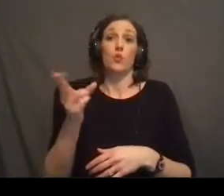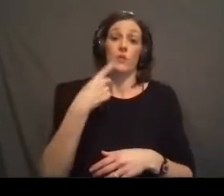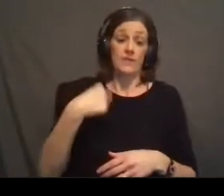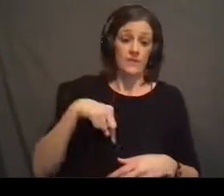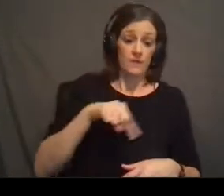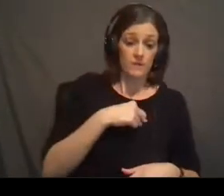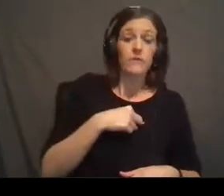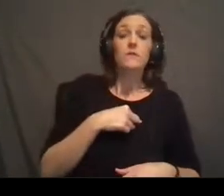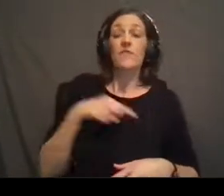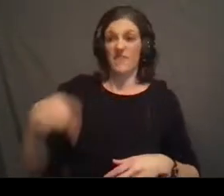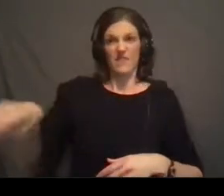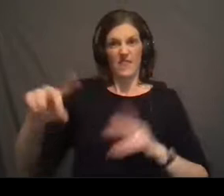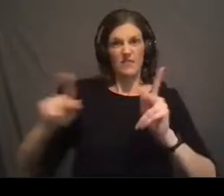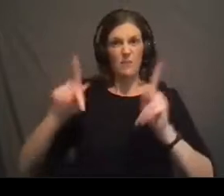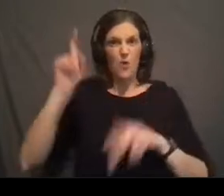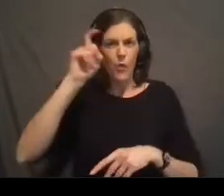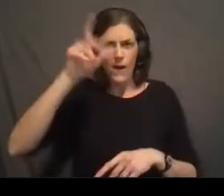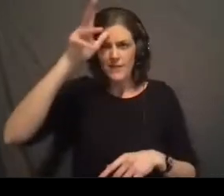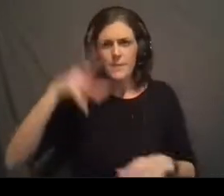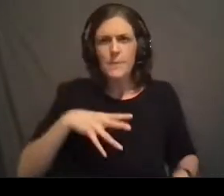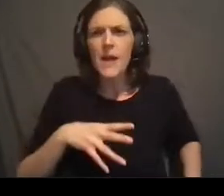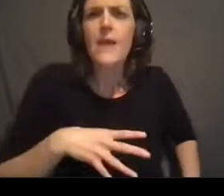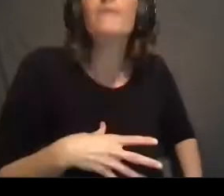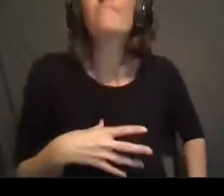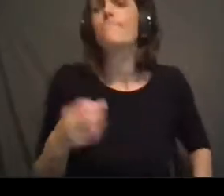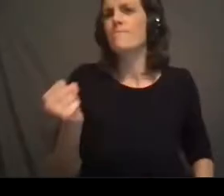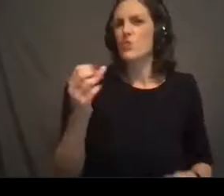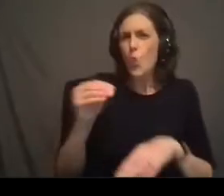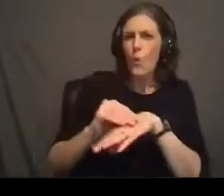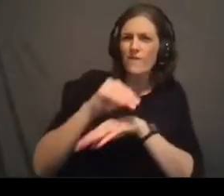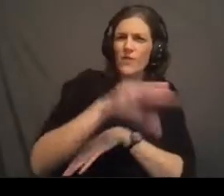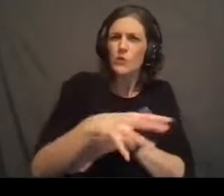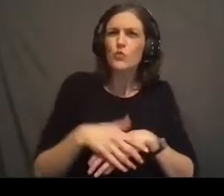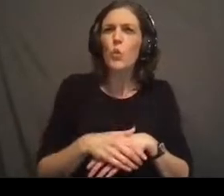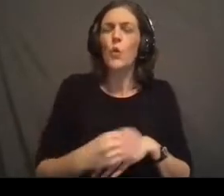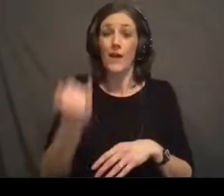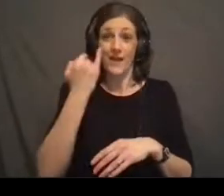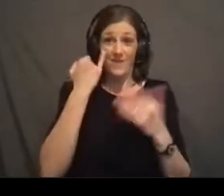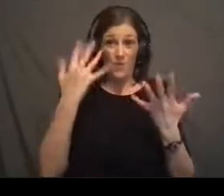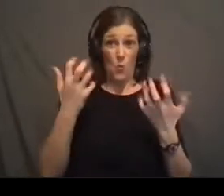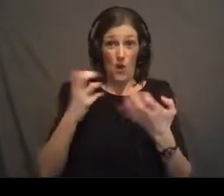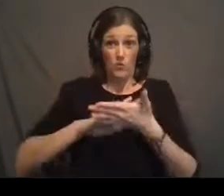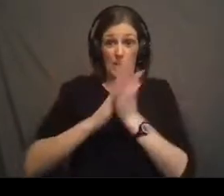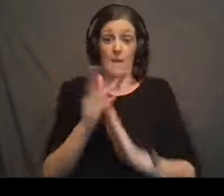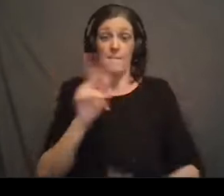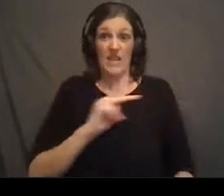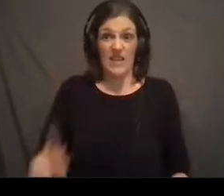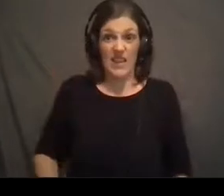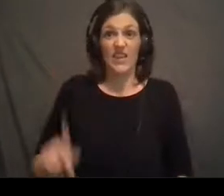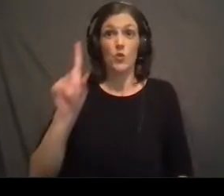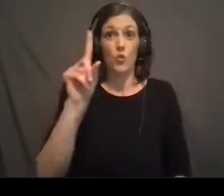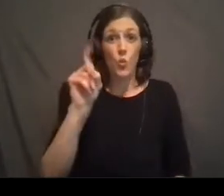that these folks, these wise men, they were so influential that in order to become a king, you have